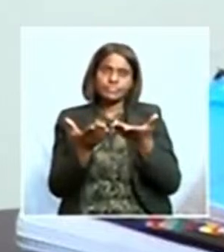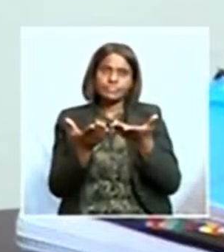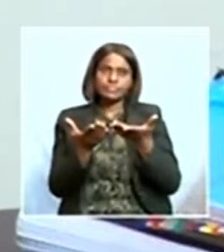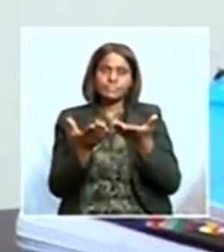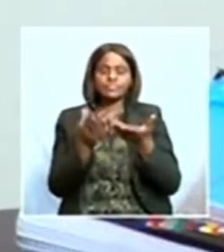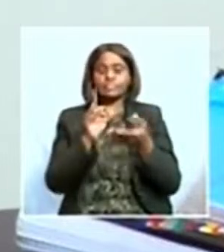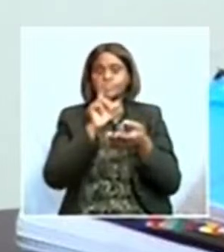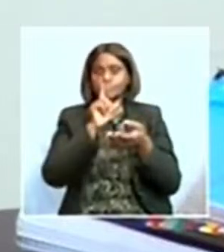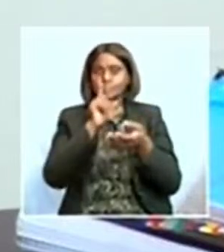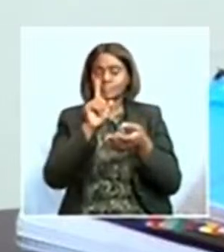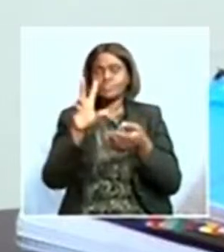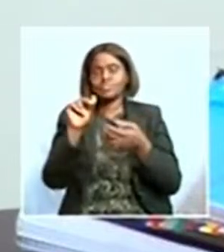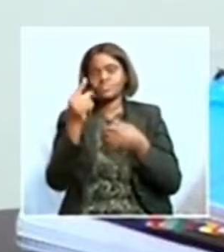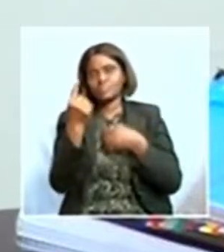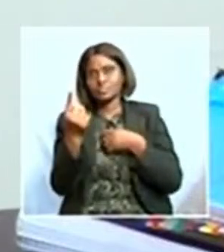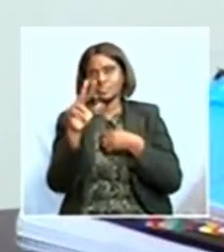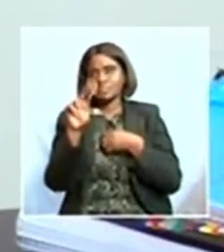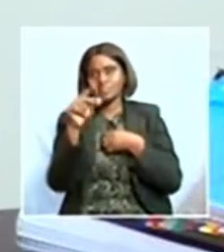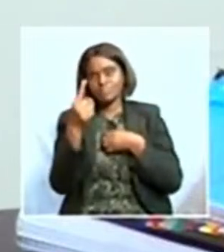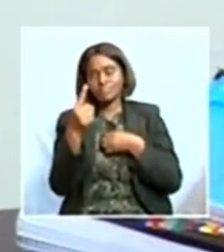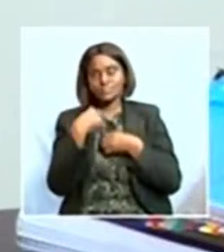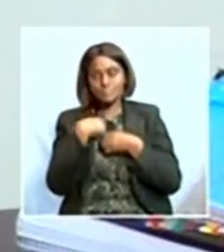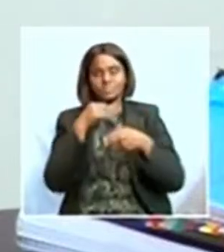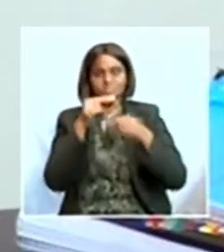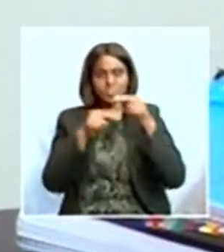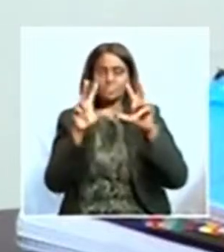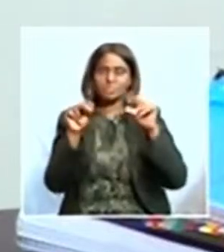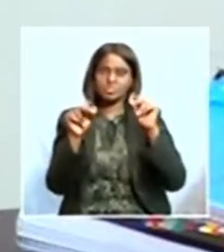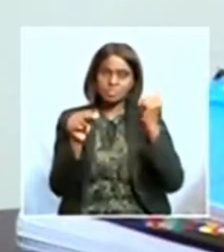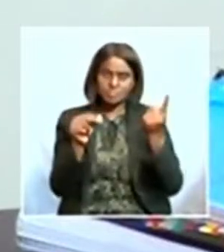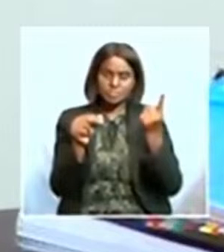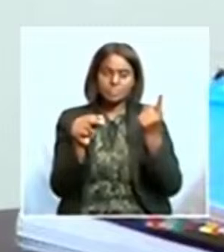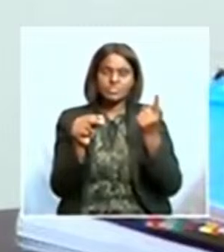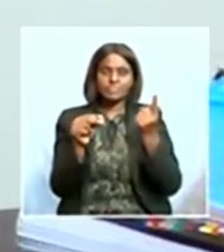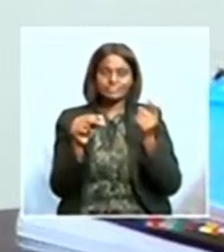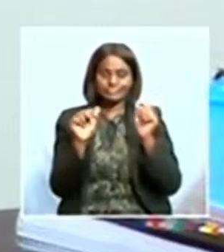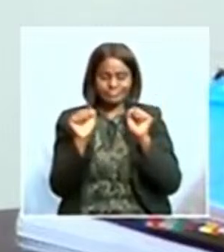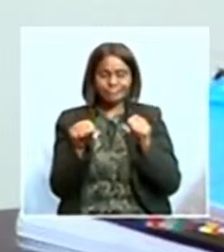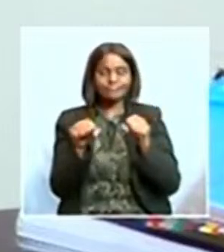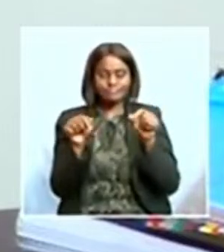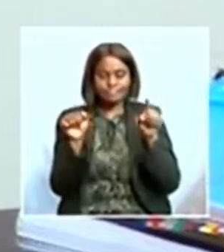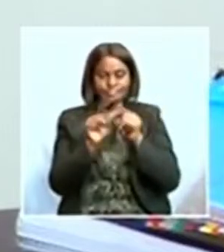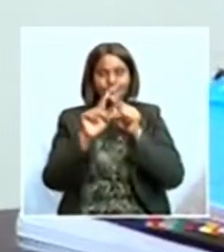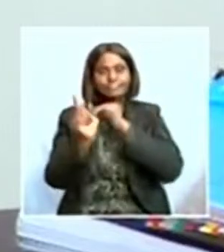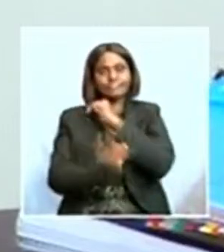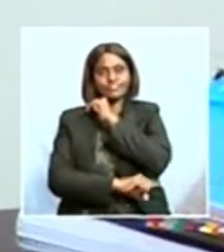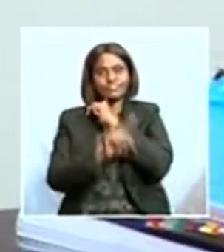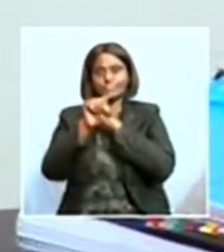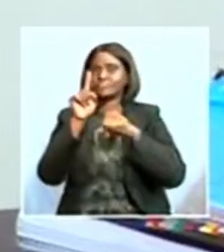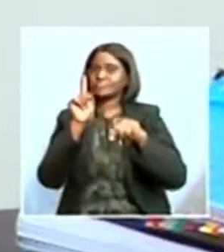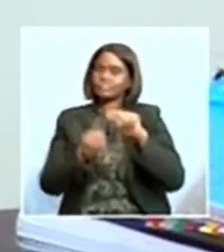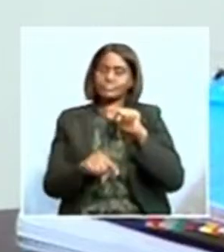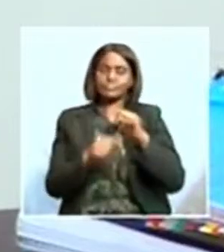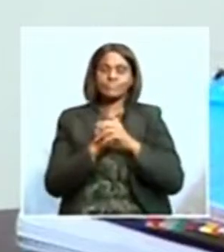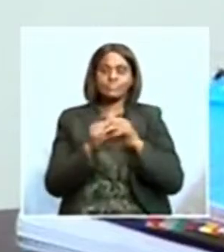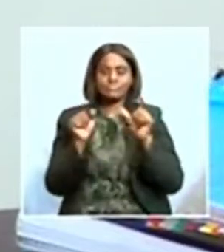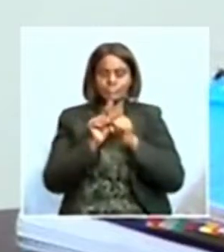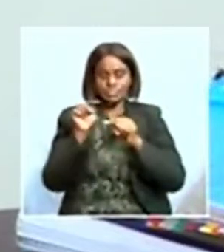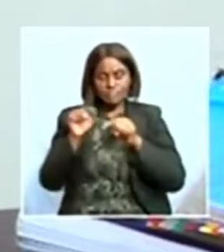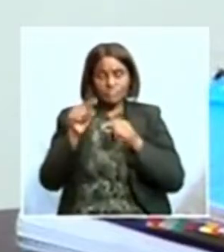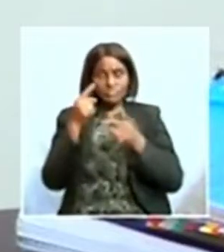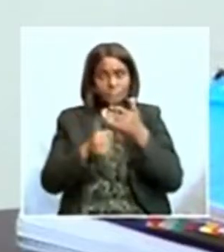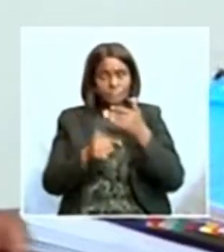we ensure that no one, and I mean no one, may prosecute you. And this is